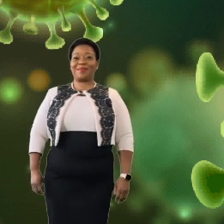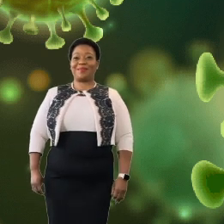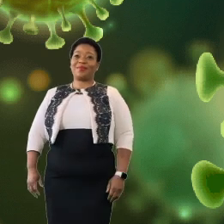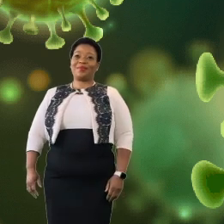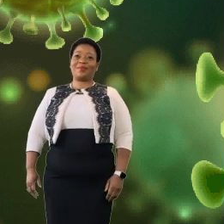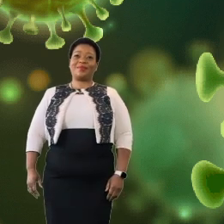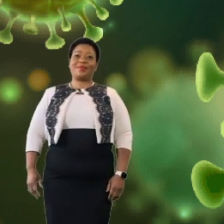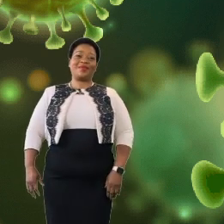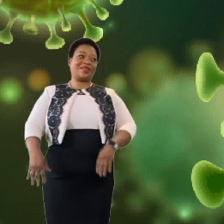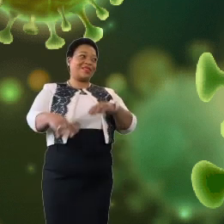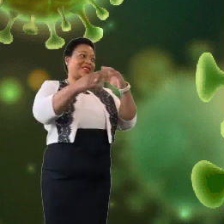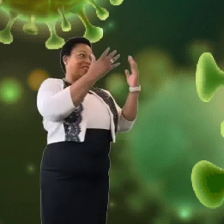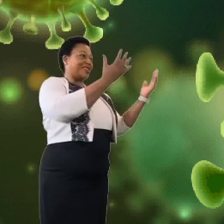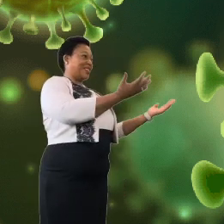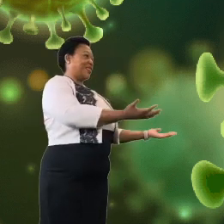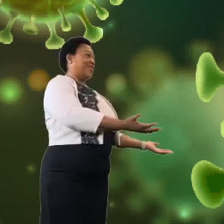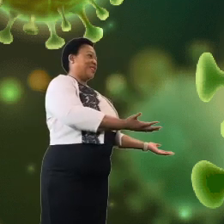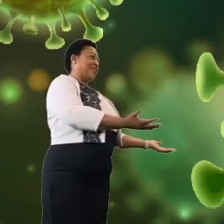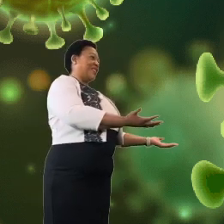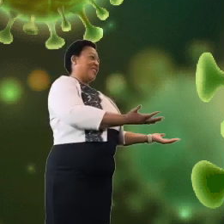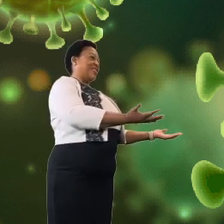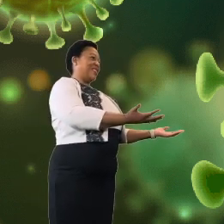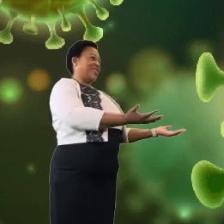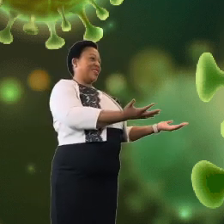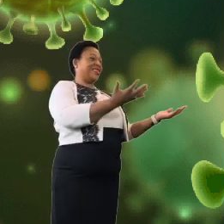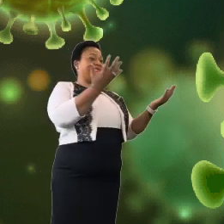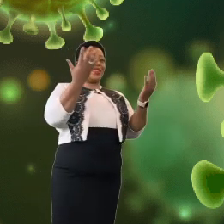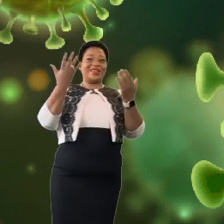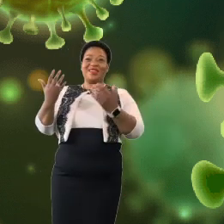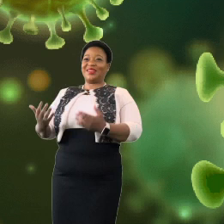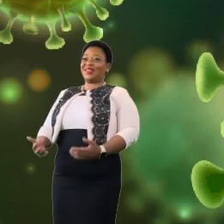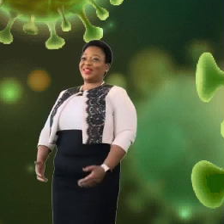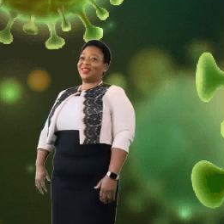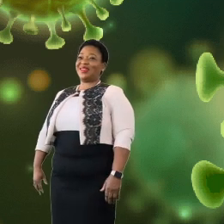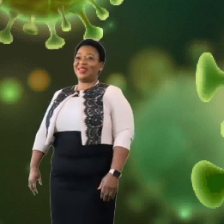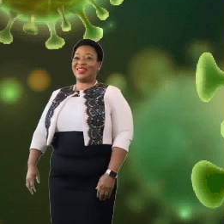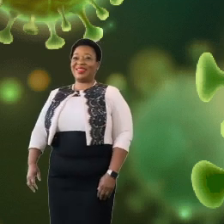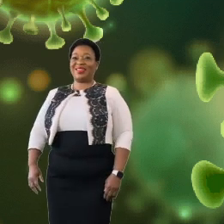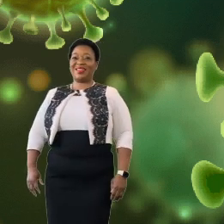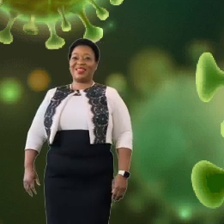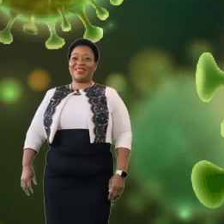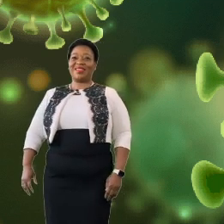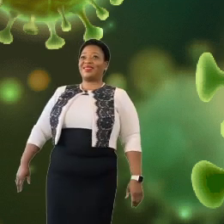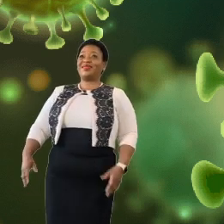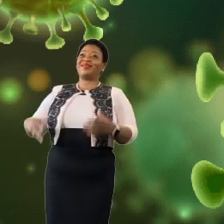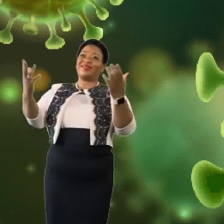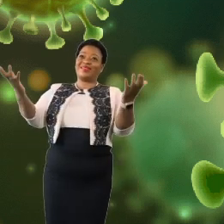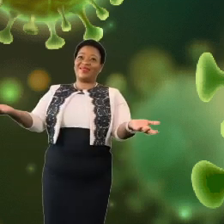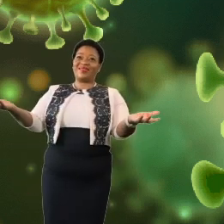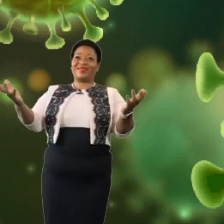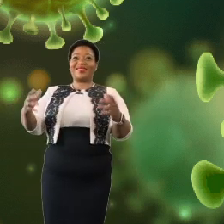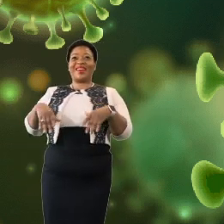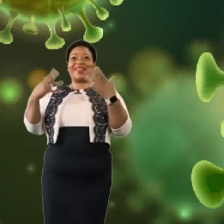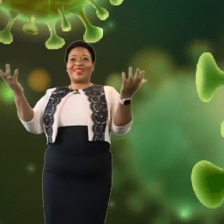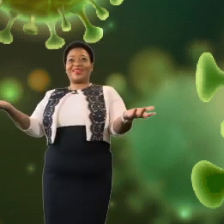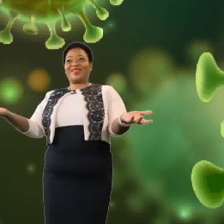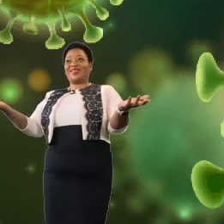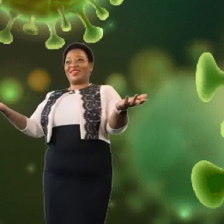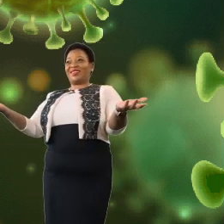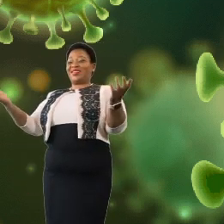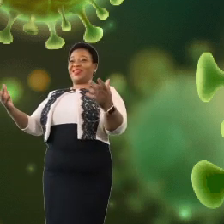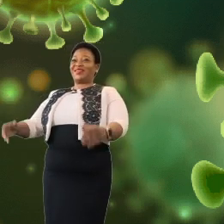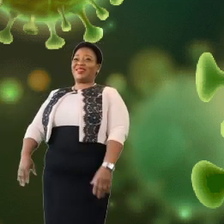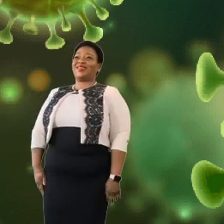I have. Can I do this? Would you advise me going ahead with this? And I know that that is a risk attached